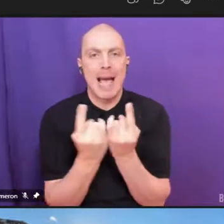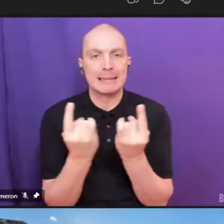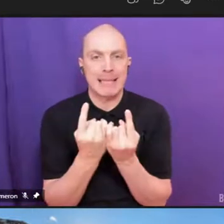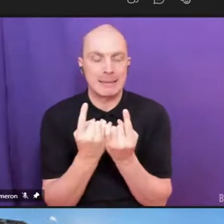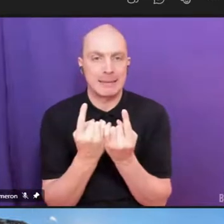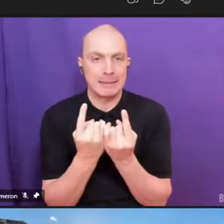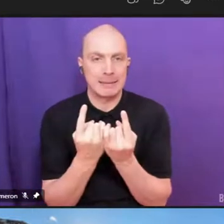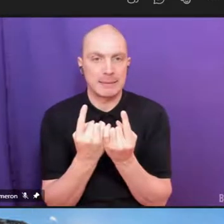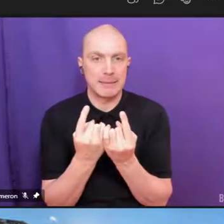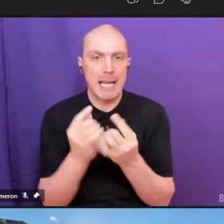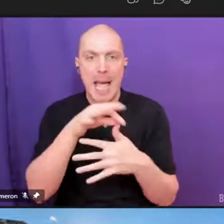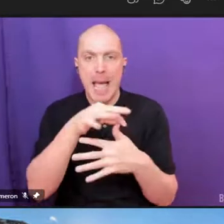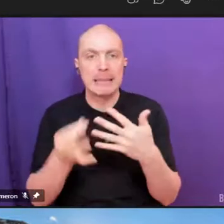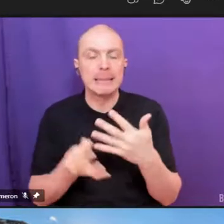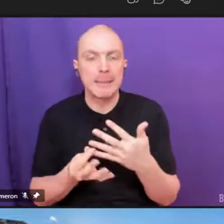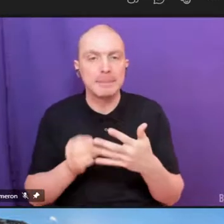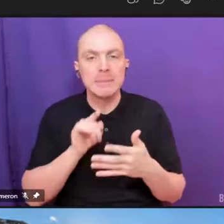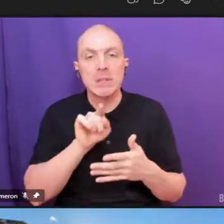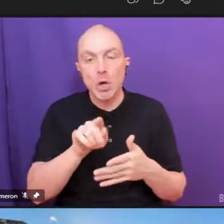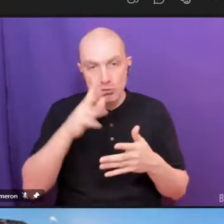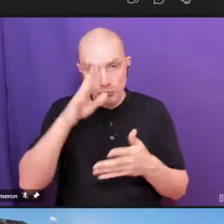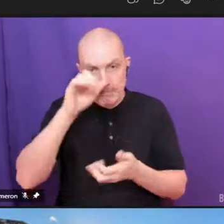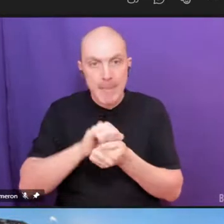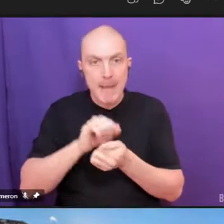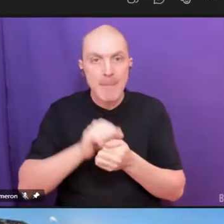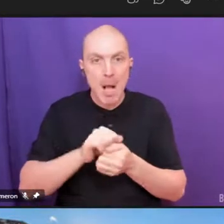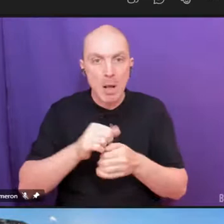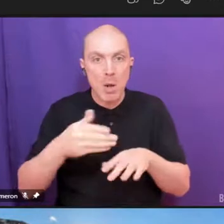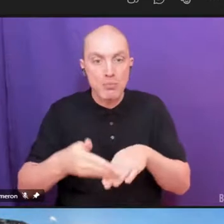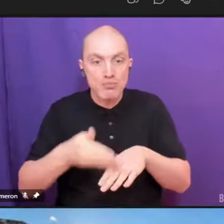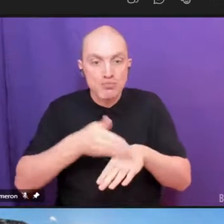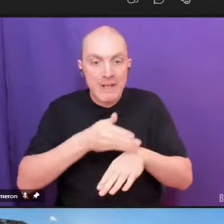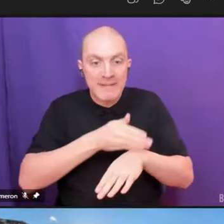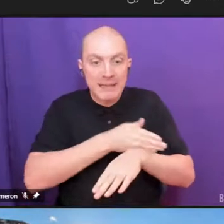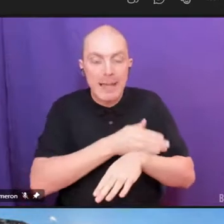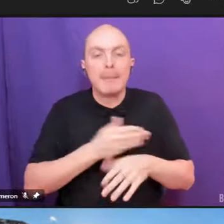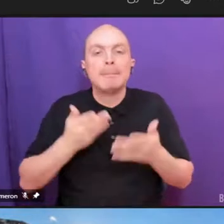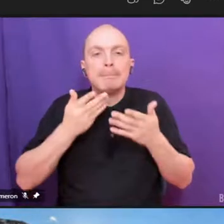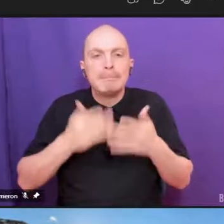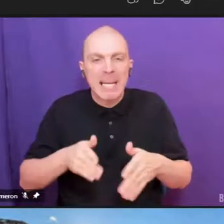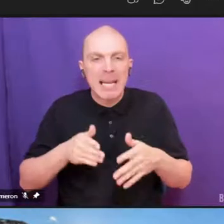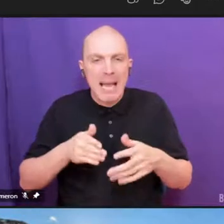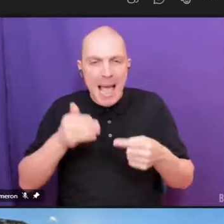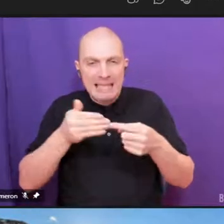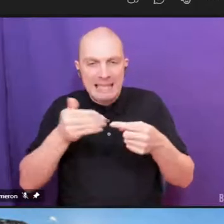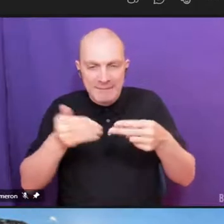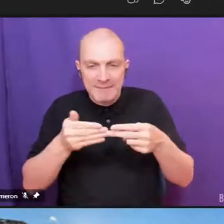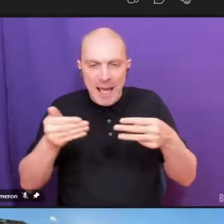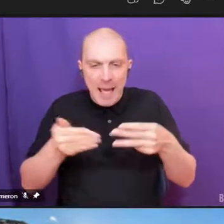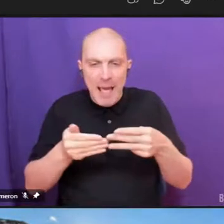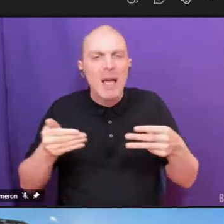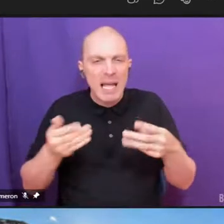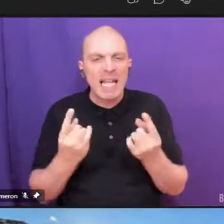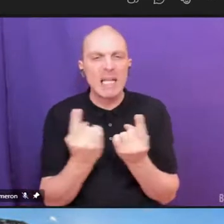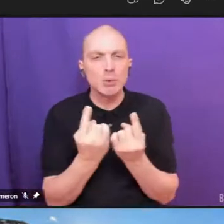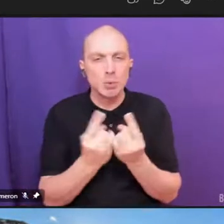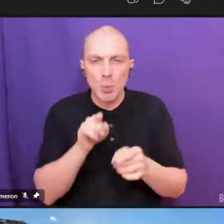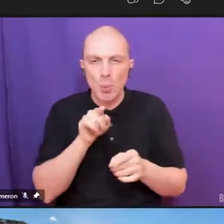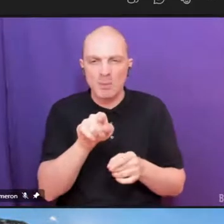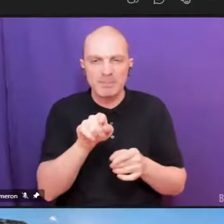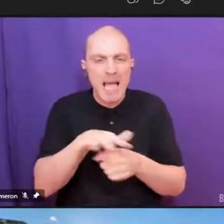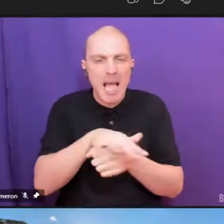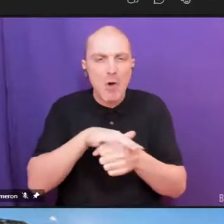recall that in previous annual reports, we have identified similar issues with this account area. And based on our